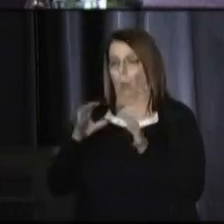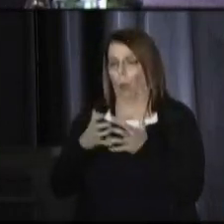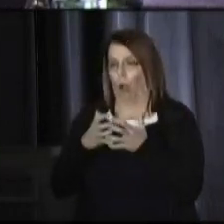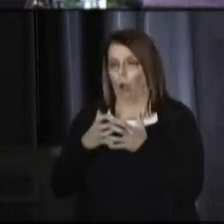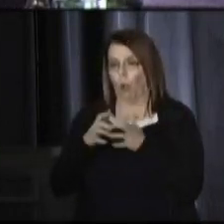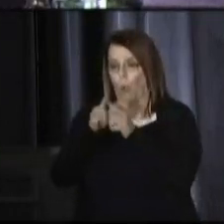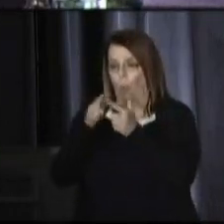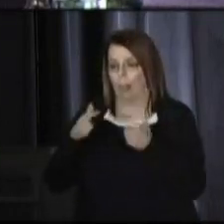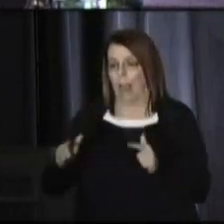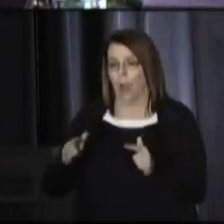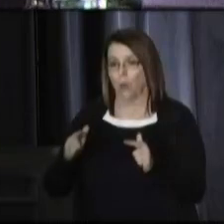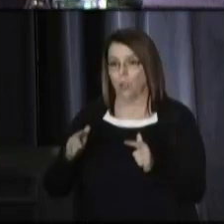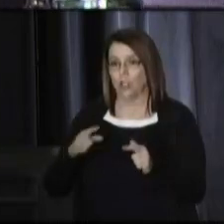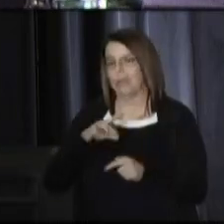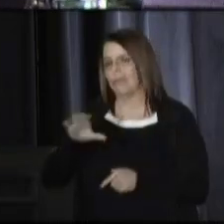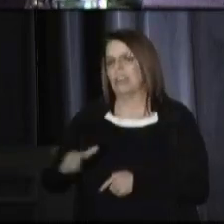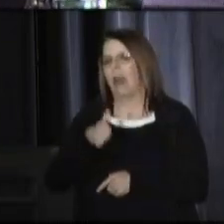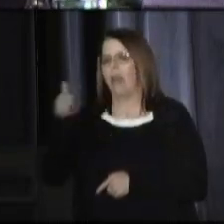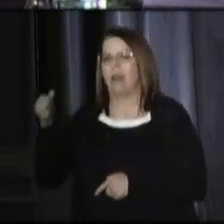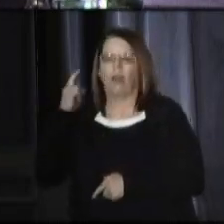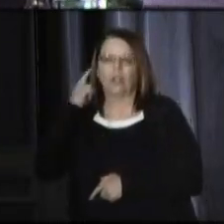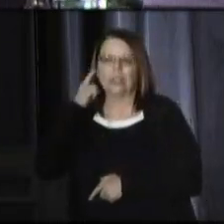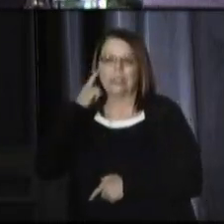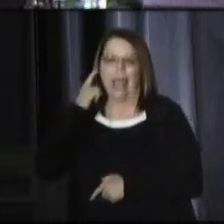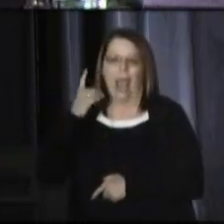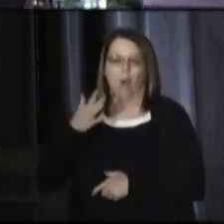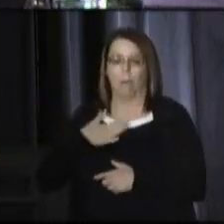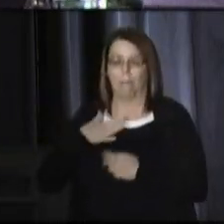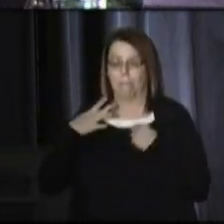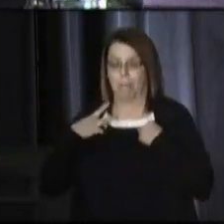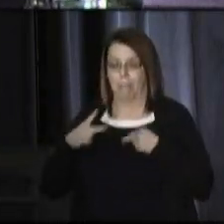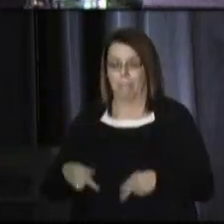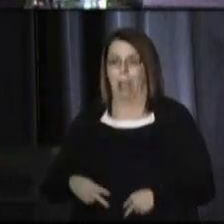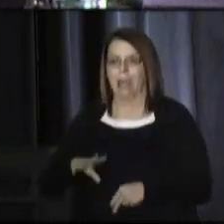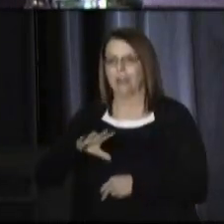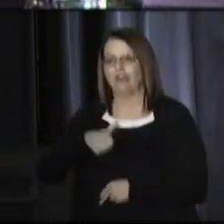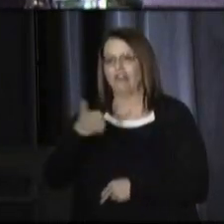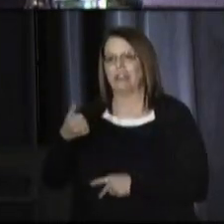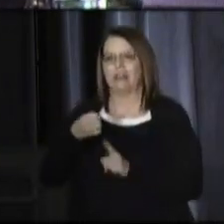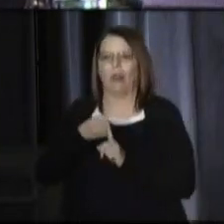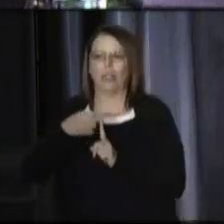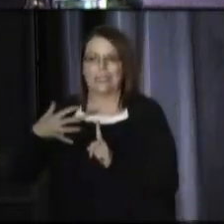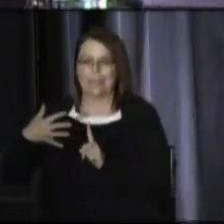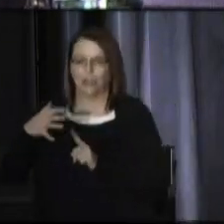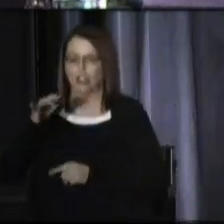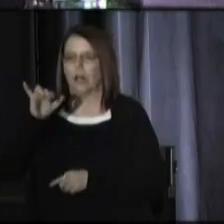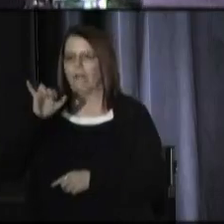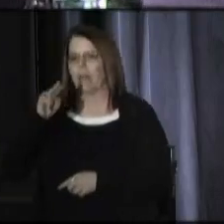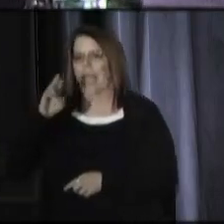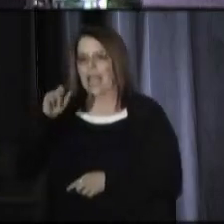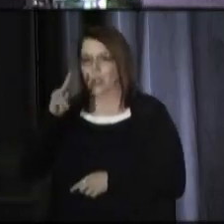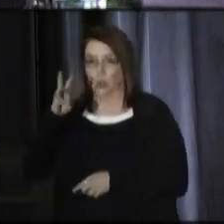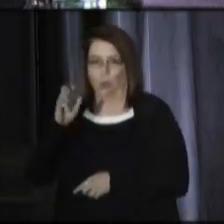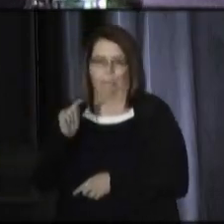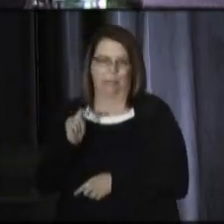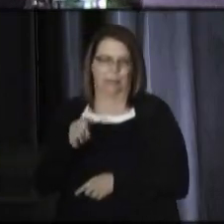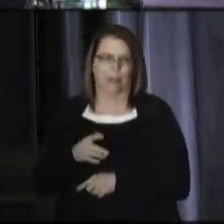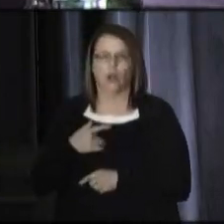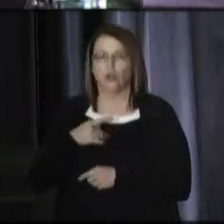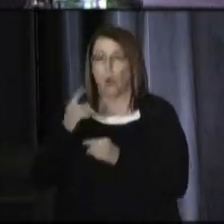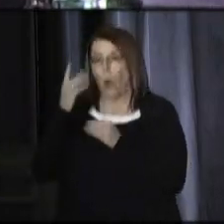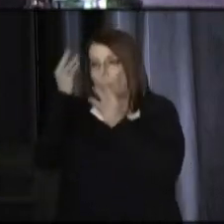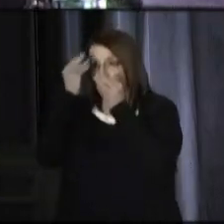can I write about these stories that the women in my family have passed down to me? Is that allowed? Like, what kind of mythologies